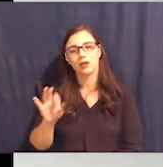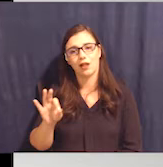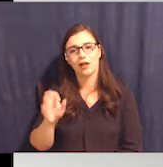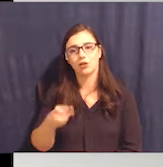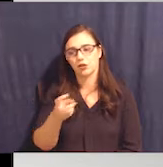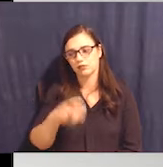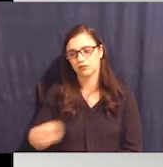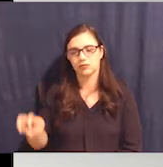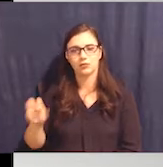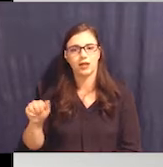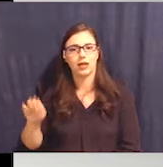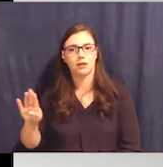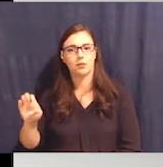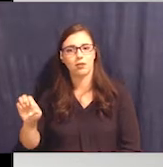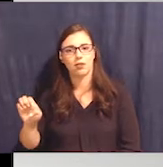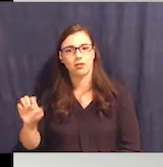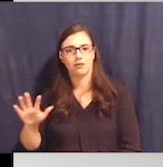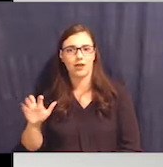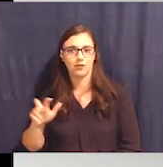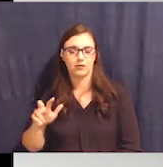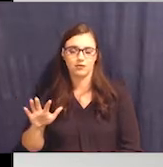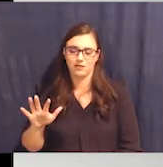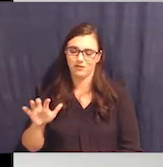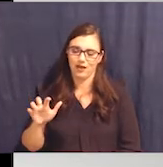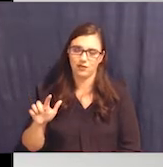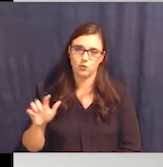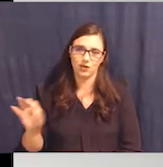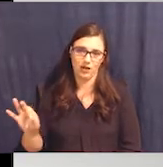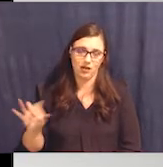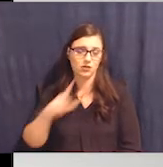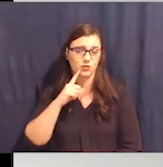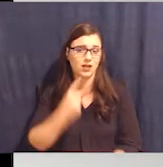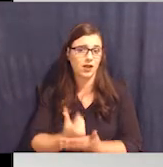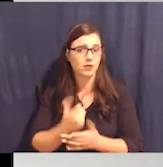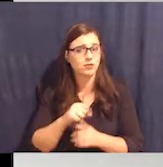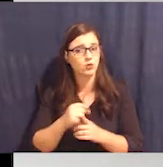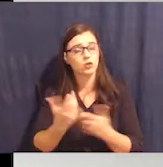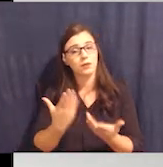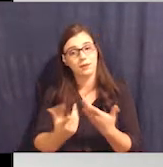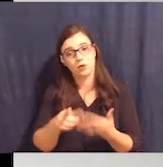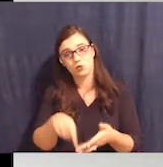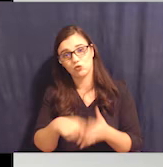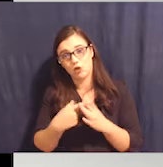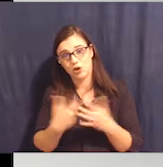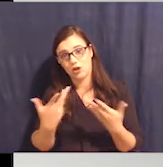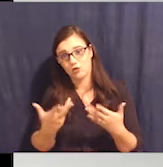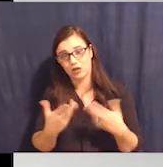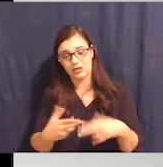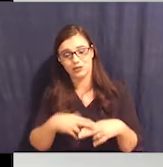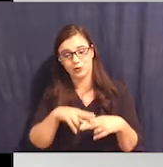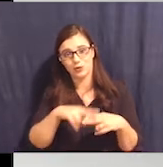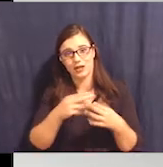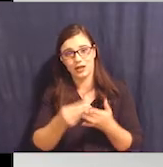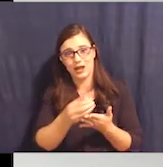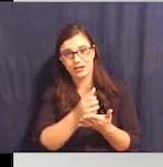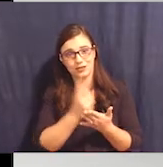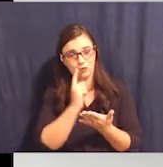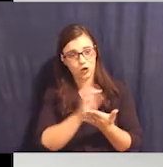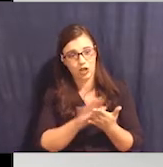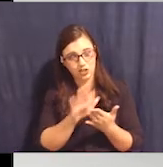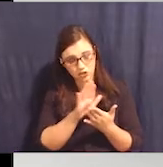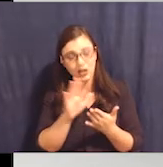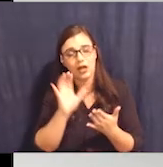education 529 to an ABLE 529. So that really helps in a situation where you might have started accumulating assets